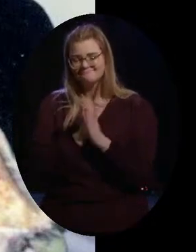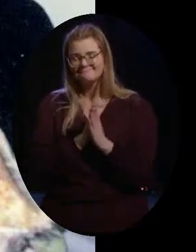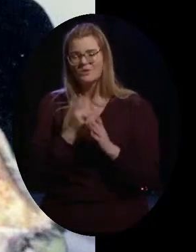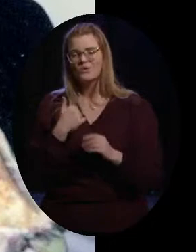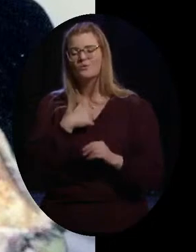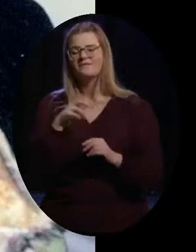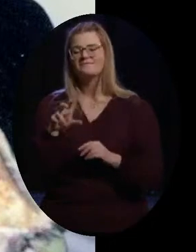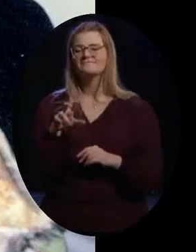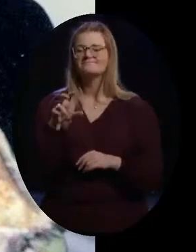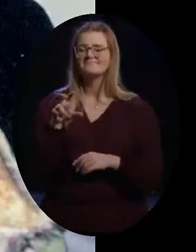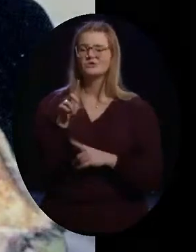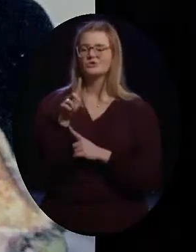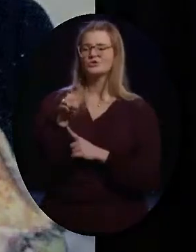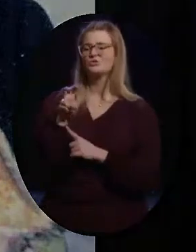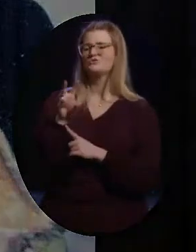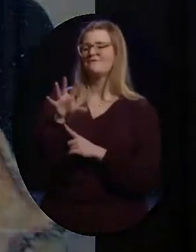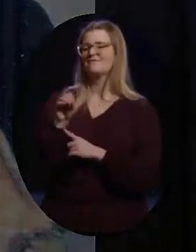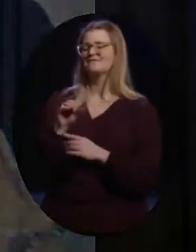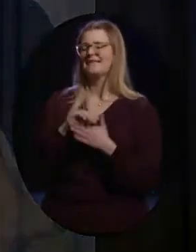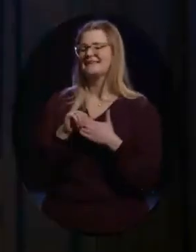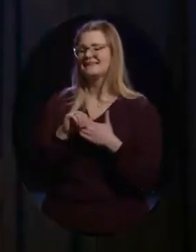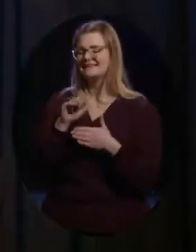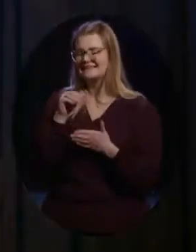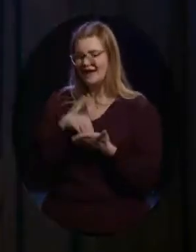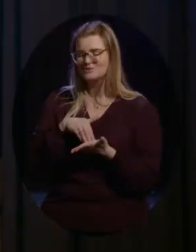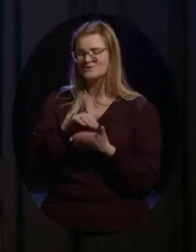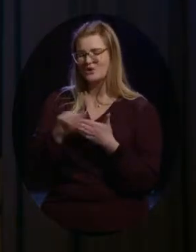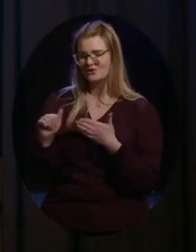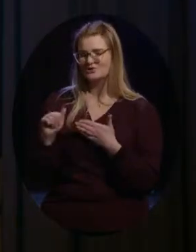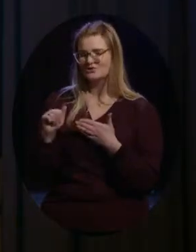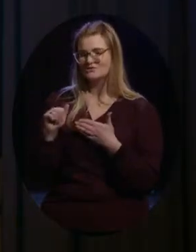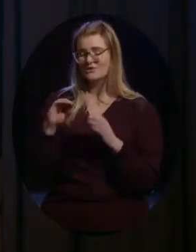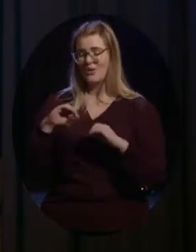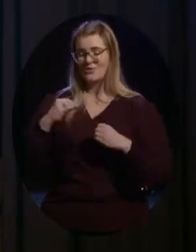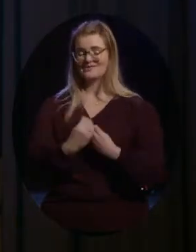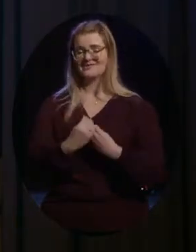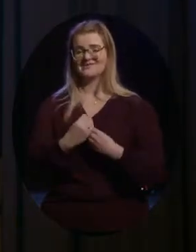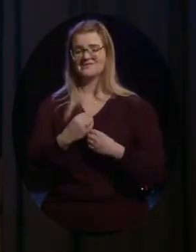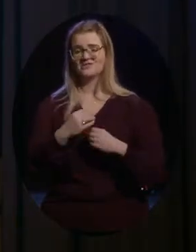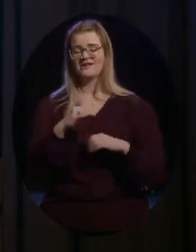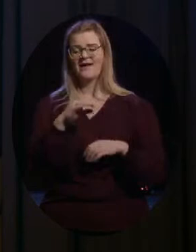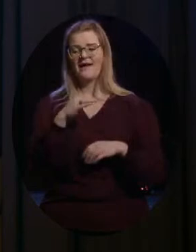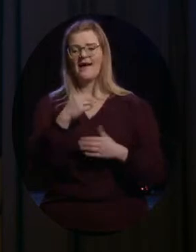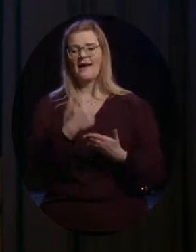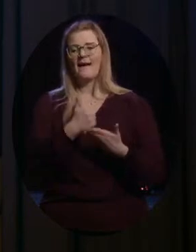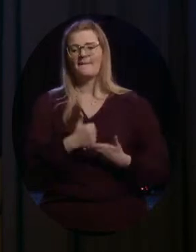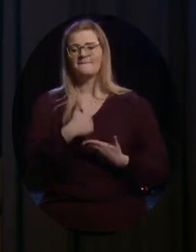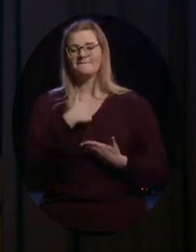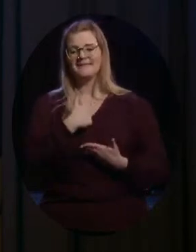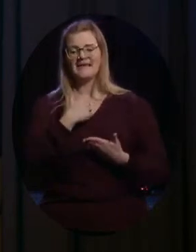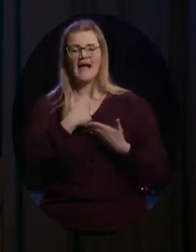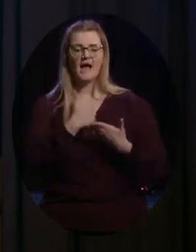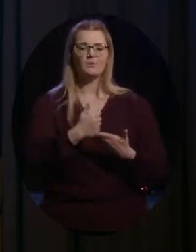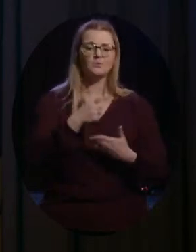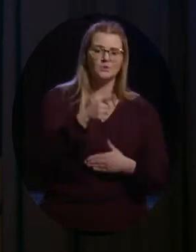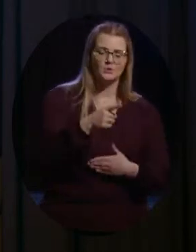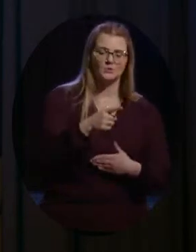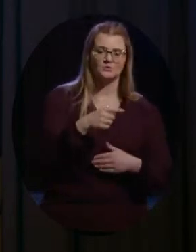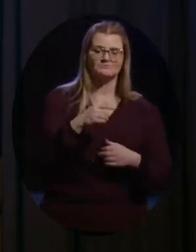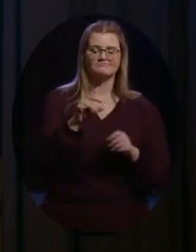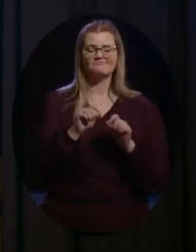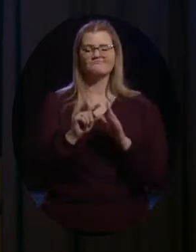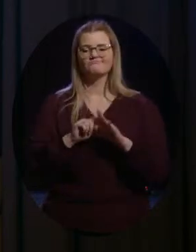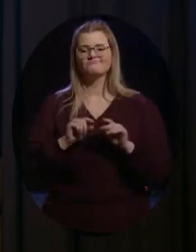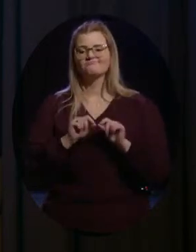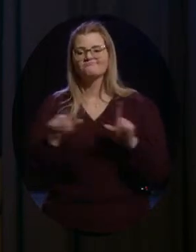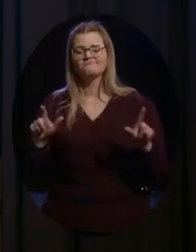allocated $250,000 to the organization Help Me Help You to launch a new Guaranteed Income